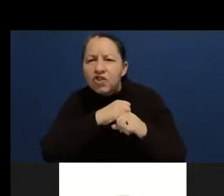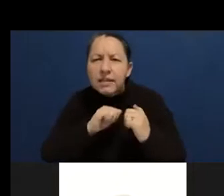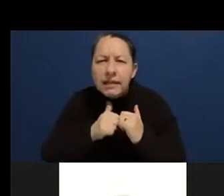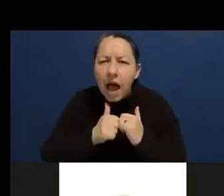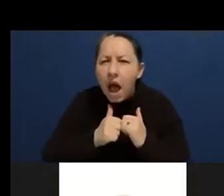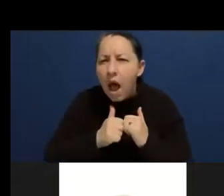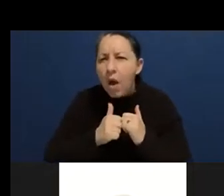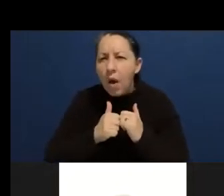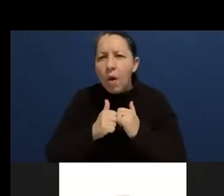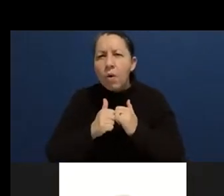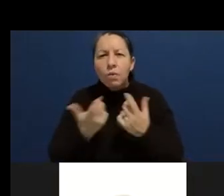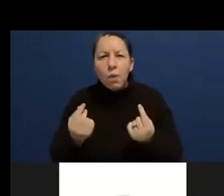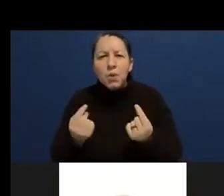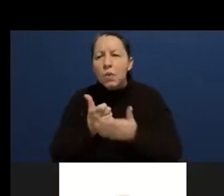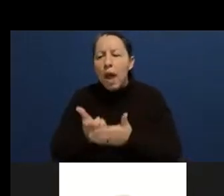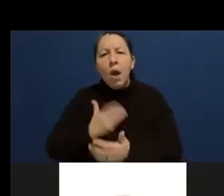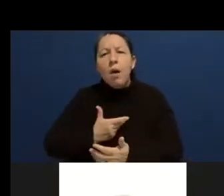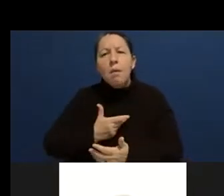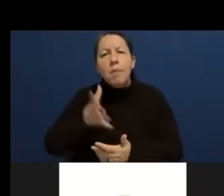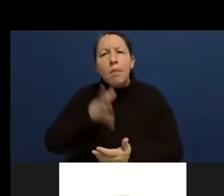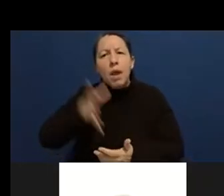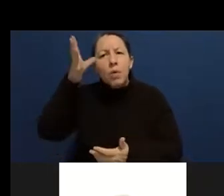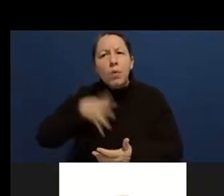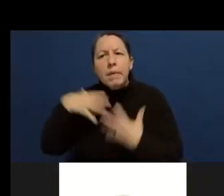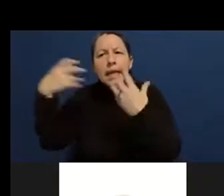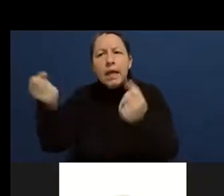men heal throughout our state.